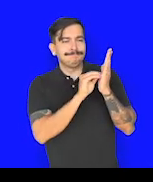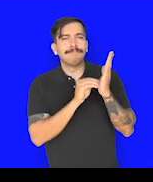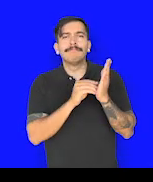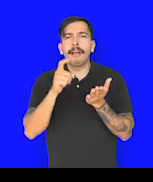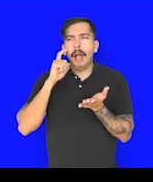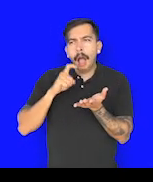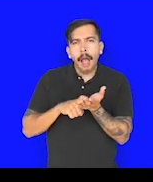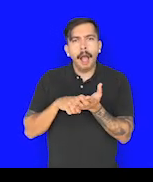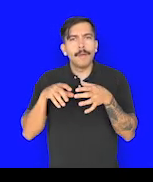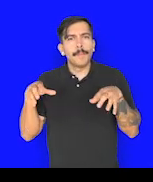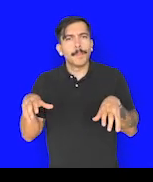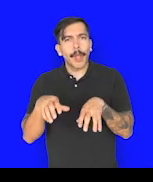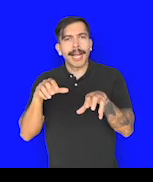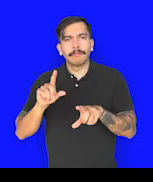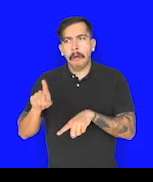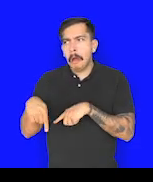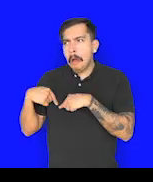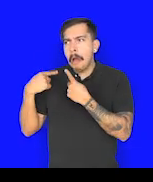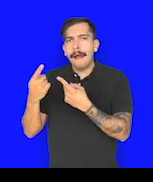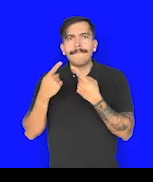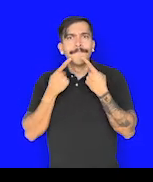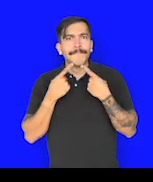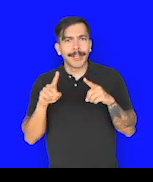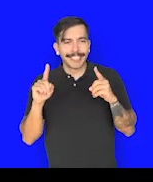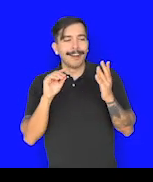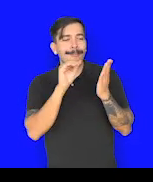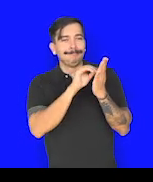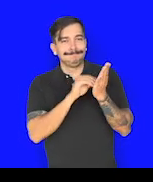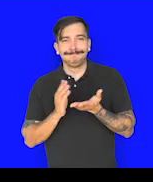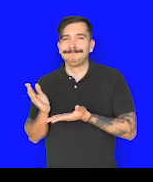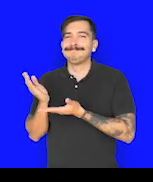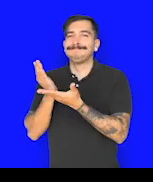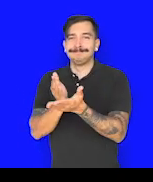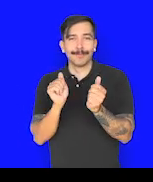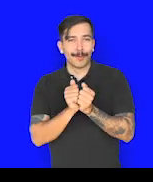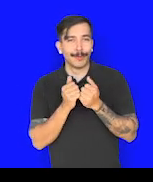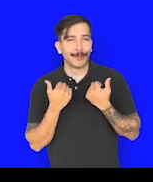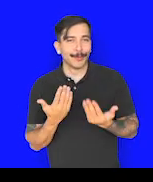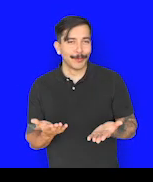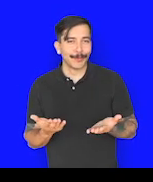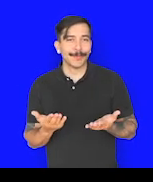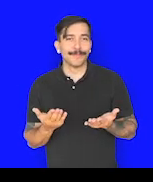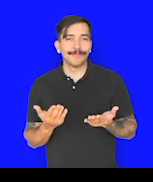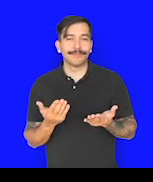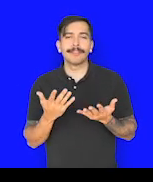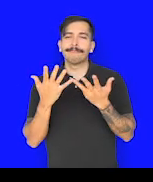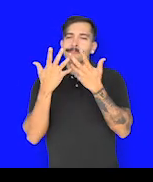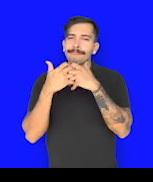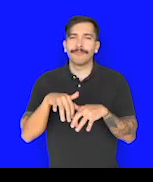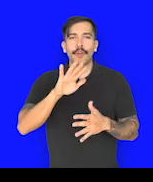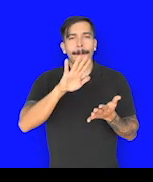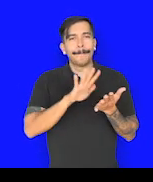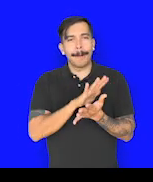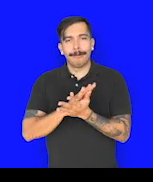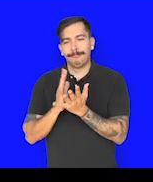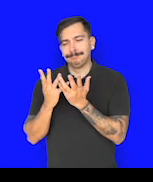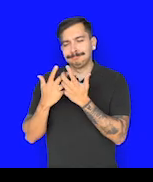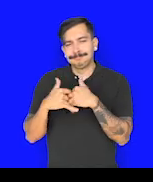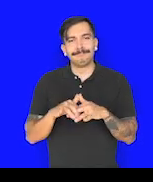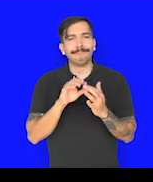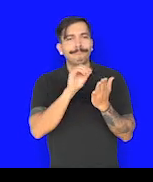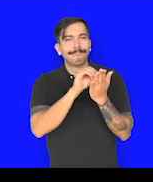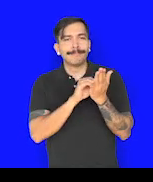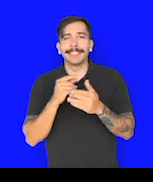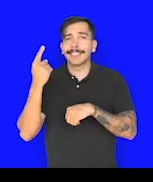including practices that have been proven effective, and bring them with you. Organize your documents and write